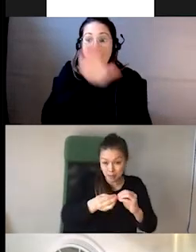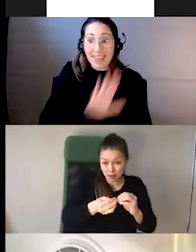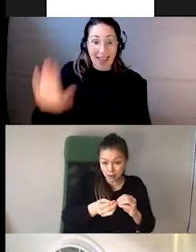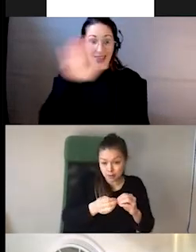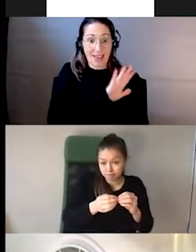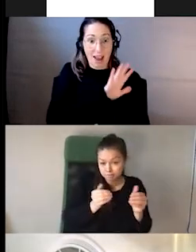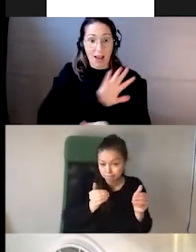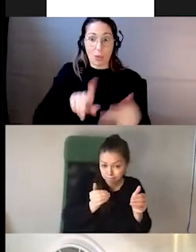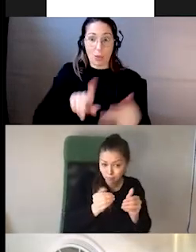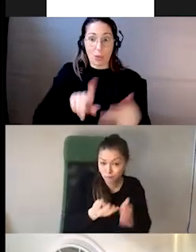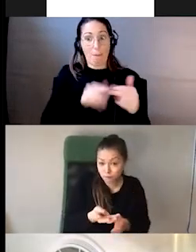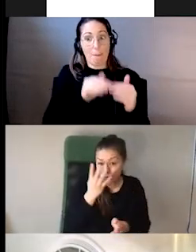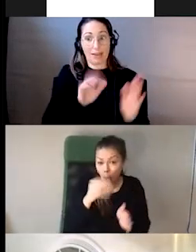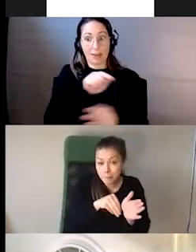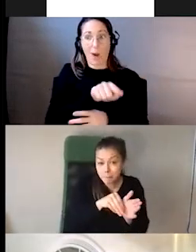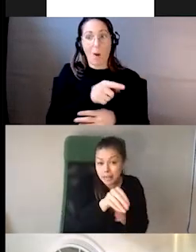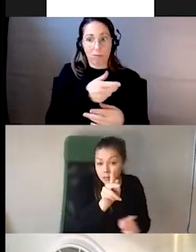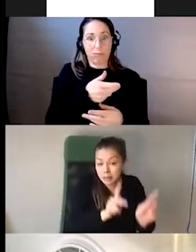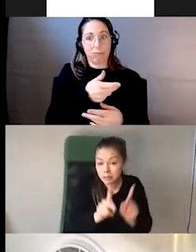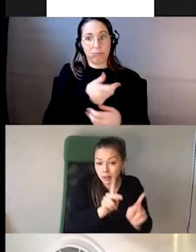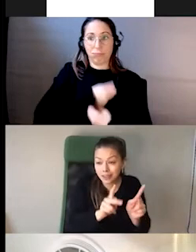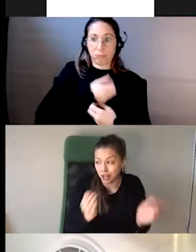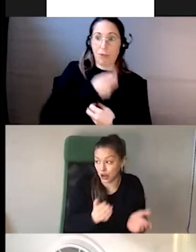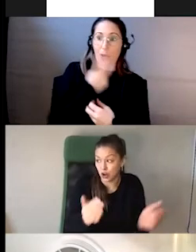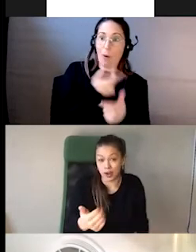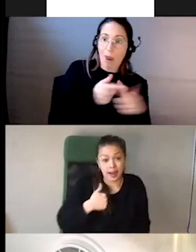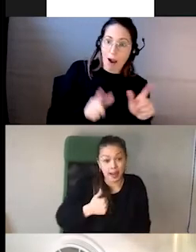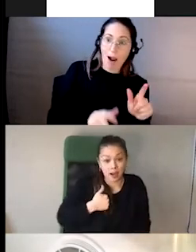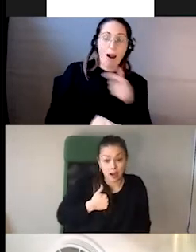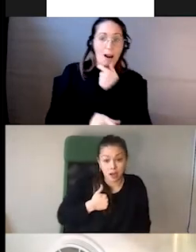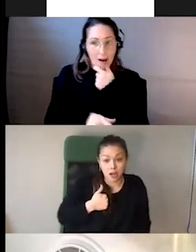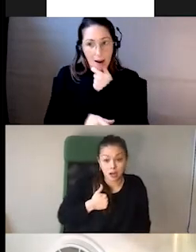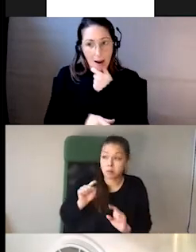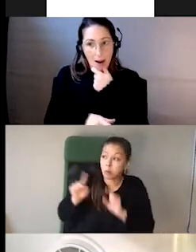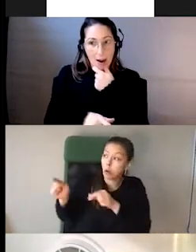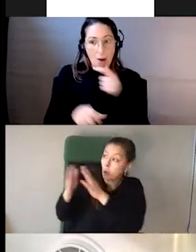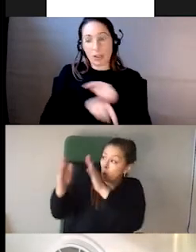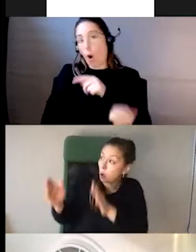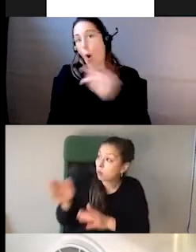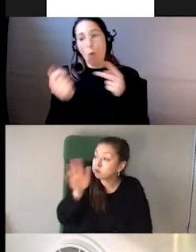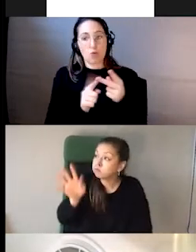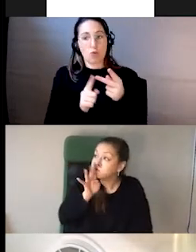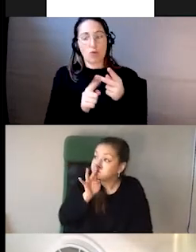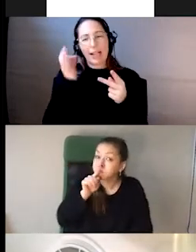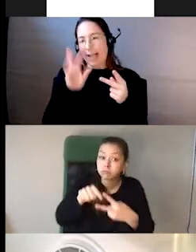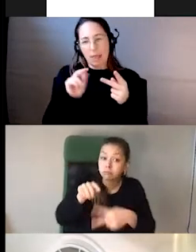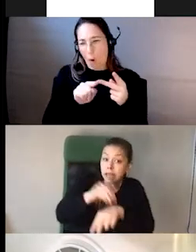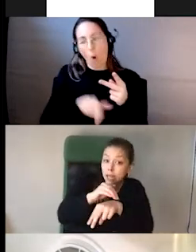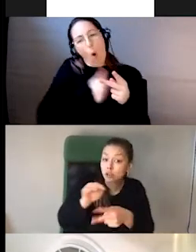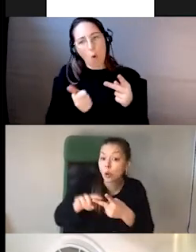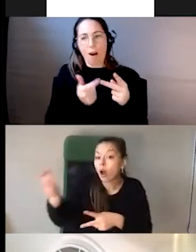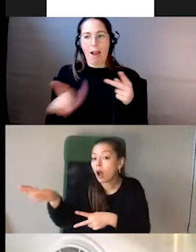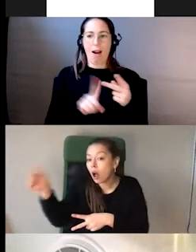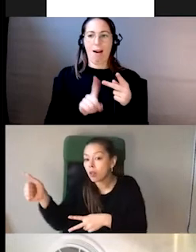home, speak 2 languages, English and a language other than French. This clearly shows